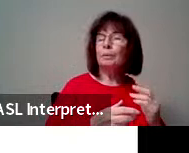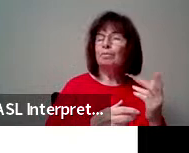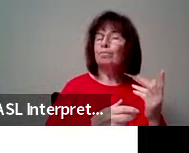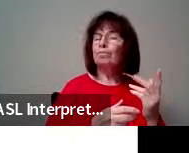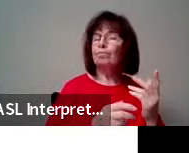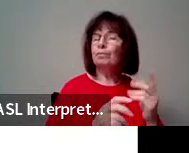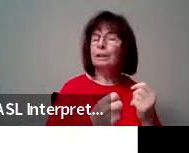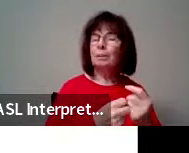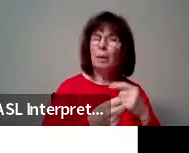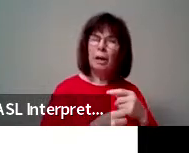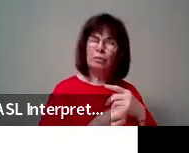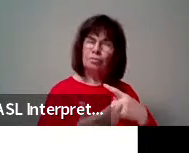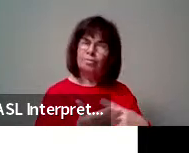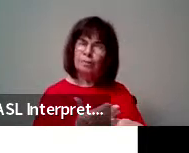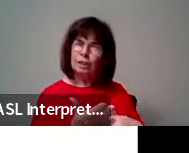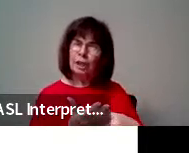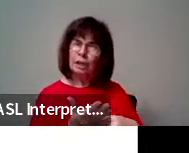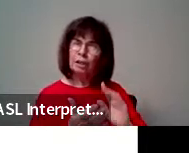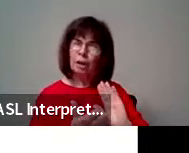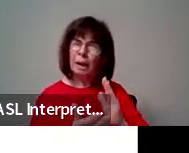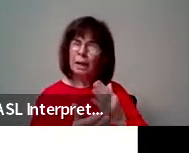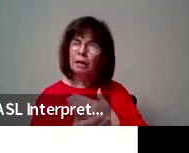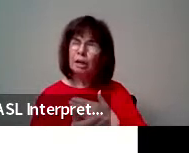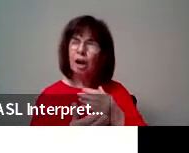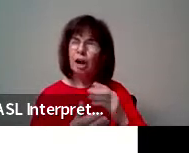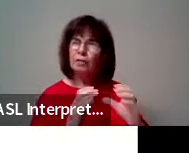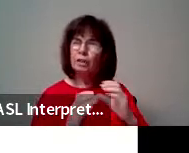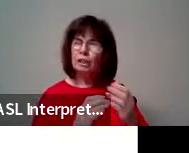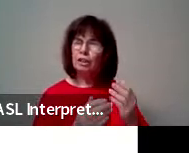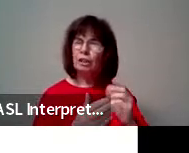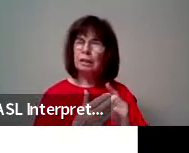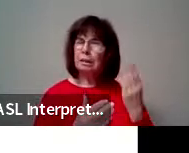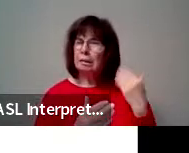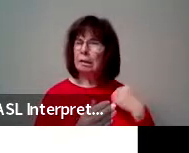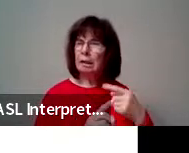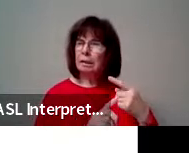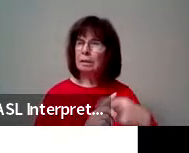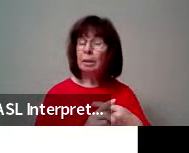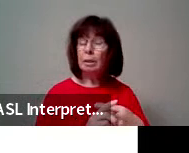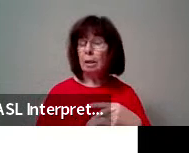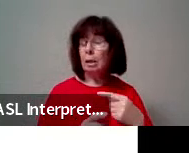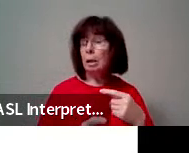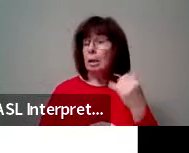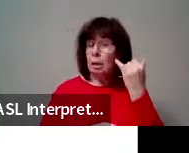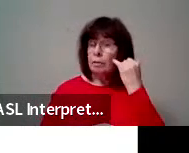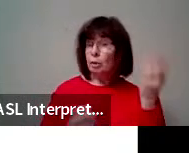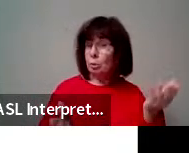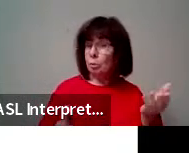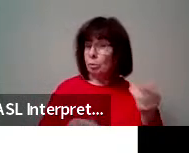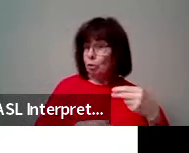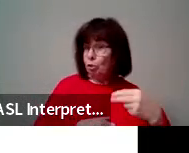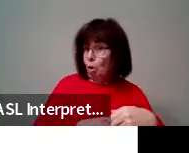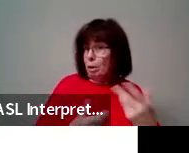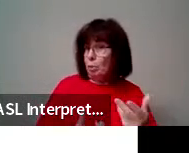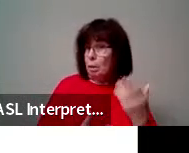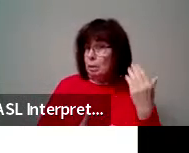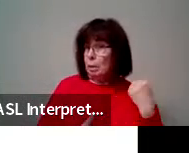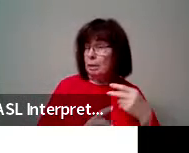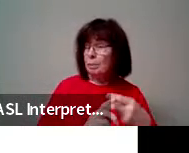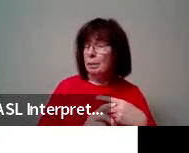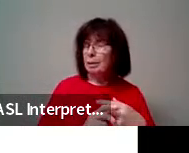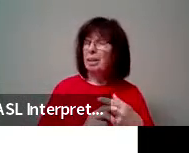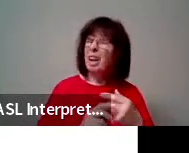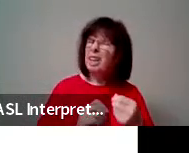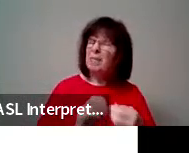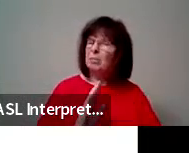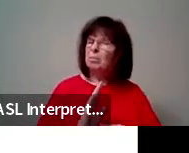from last month. Next slide, Lauren. Thank you. And for those of you who were with us, or if you weren't with us, just a quick